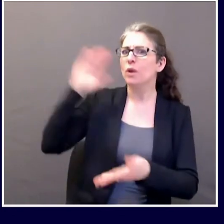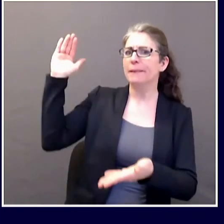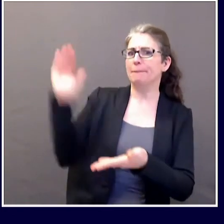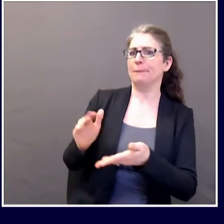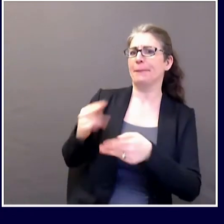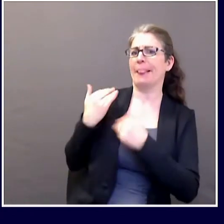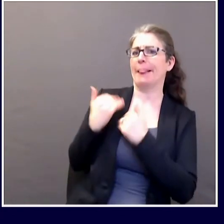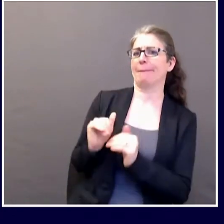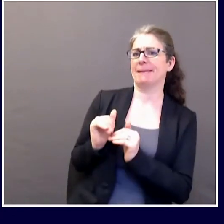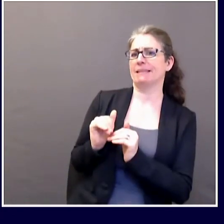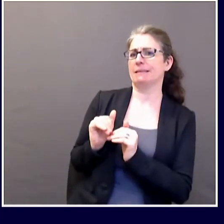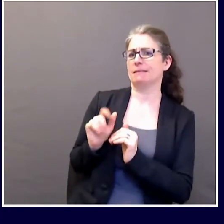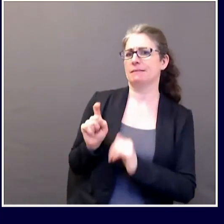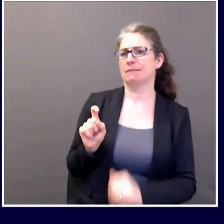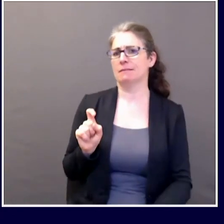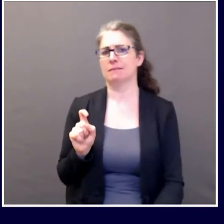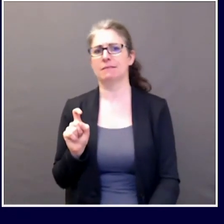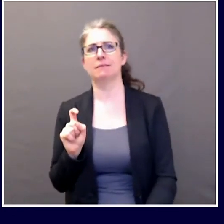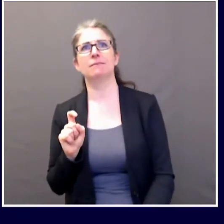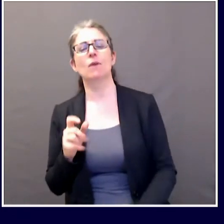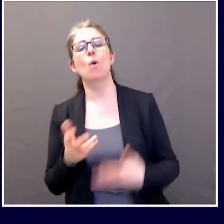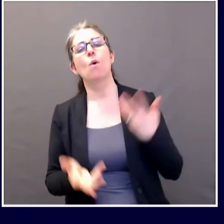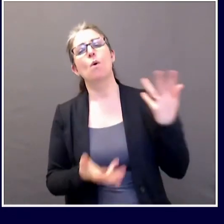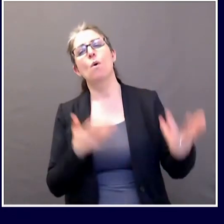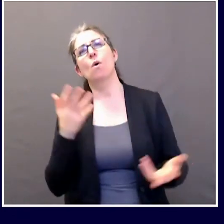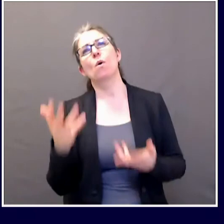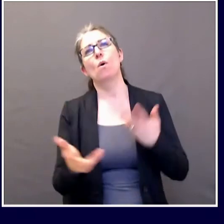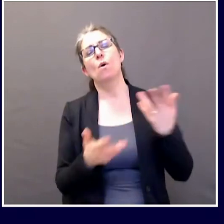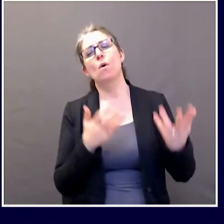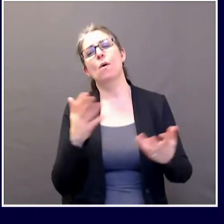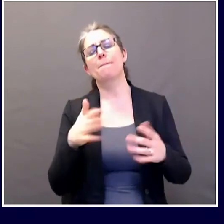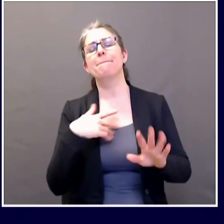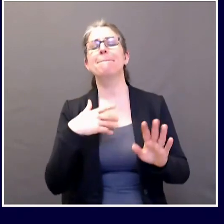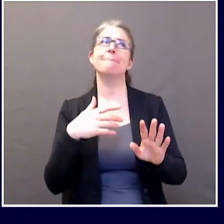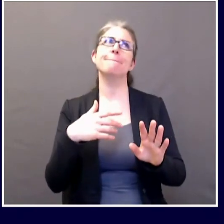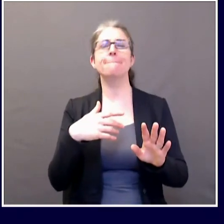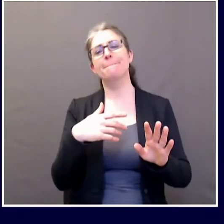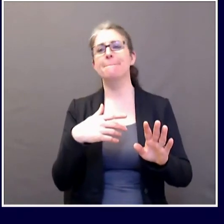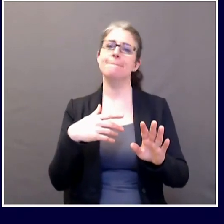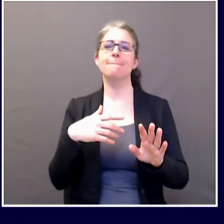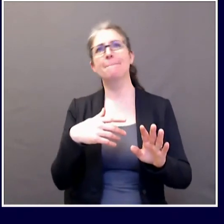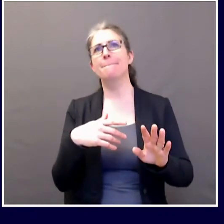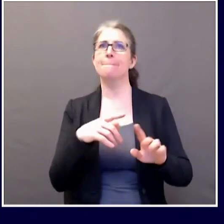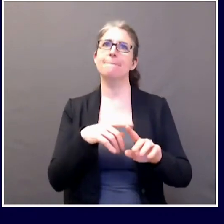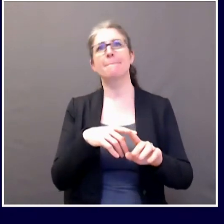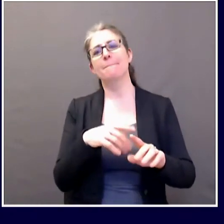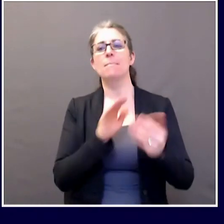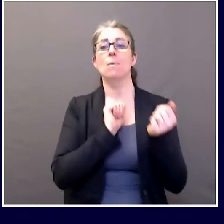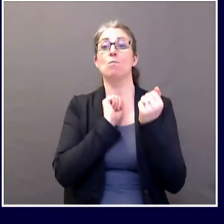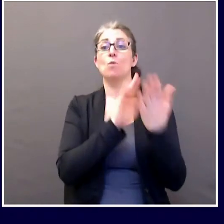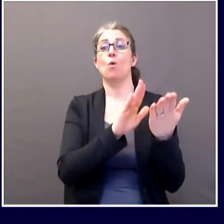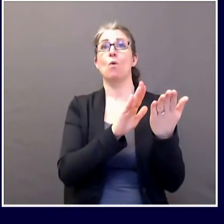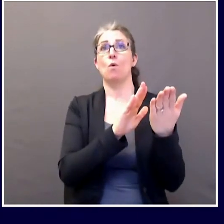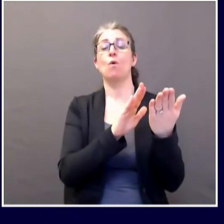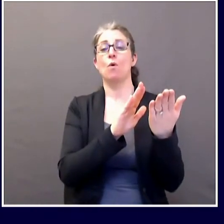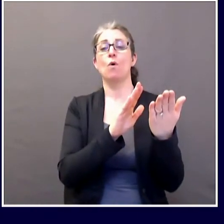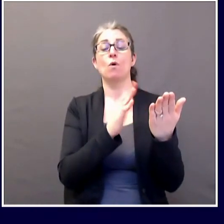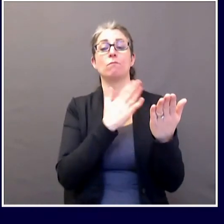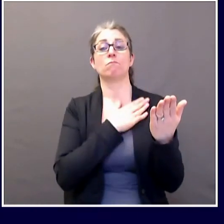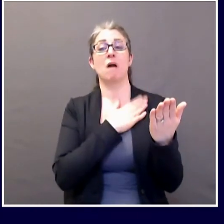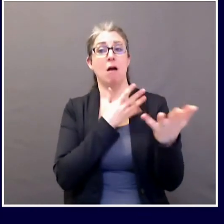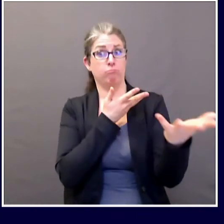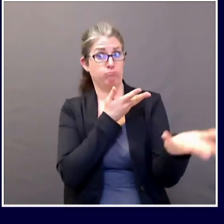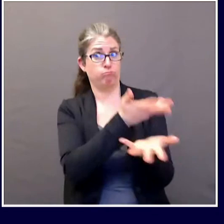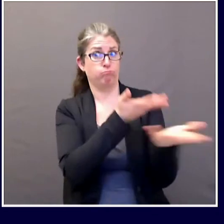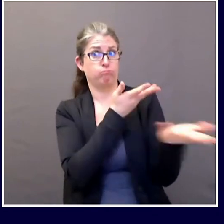example, large multi-specialty practice groups, when we broached the conversation with them weeks ago about opening up their doors to